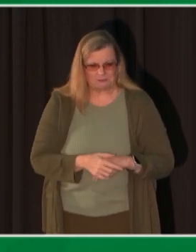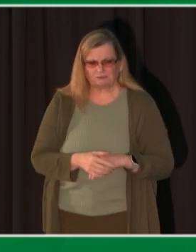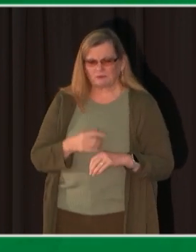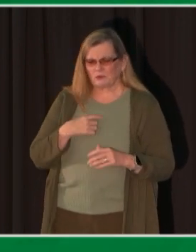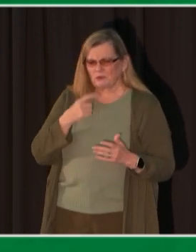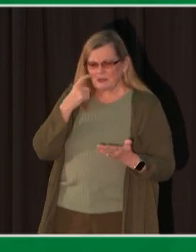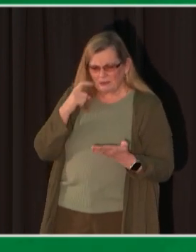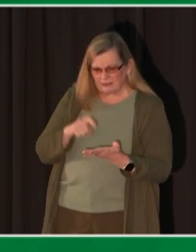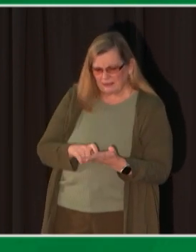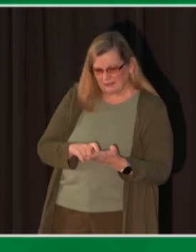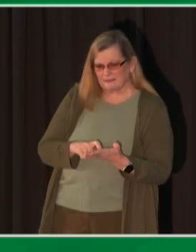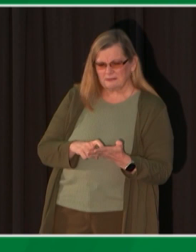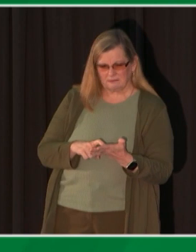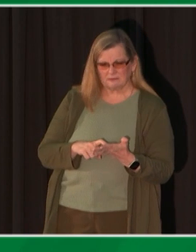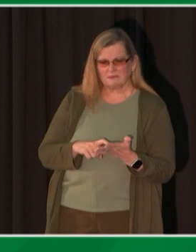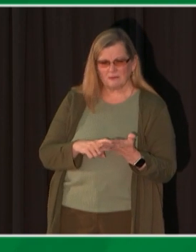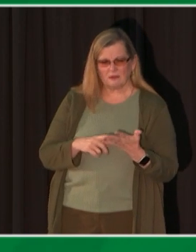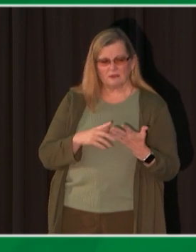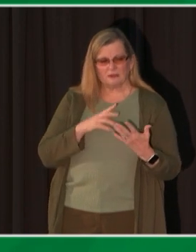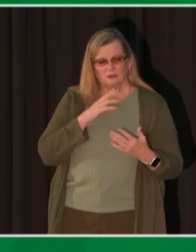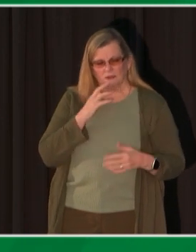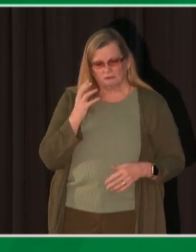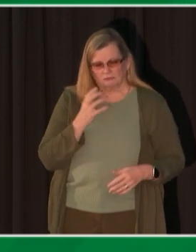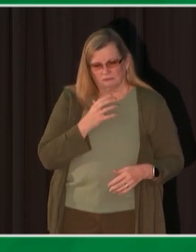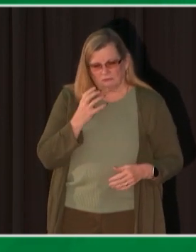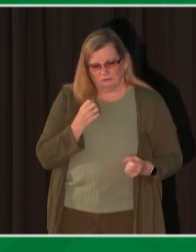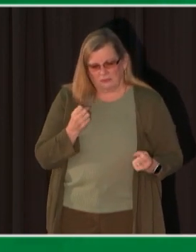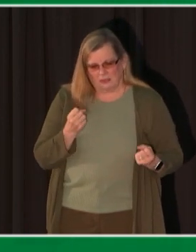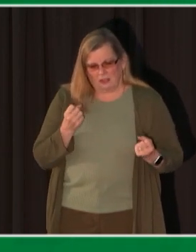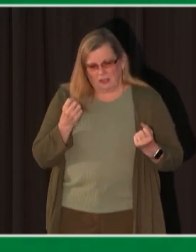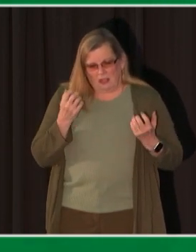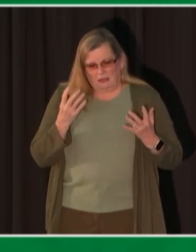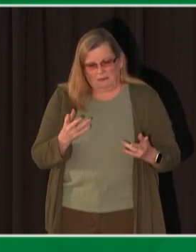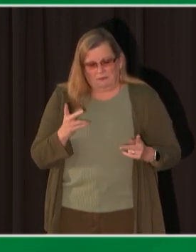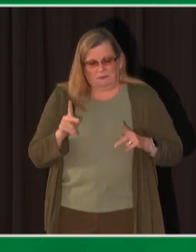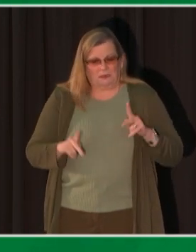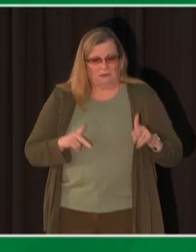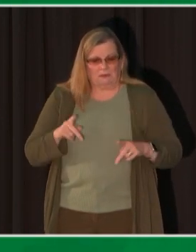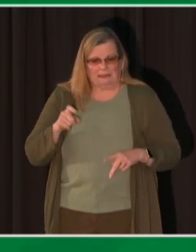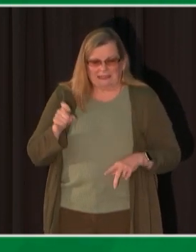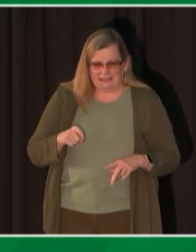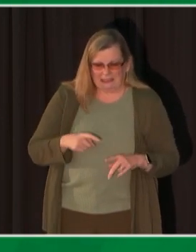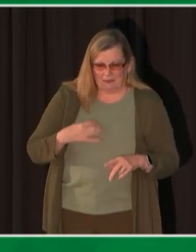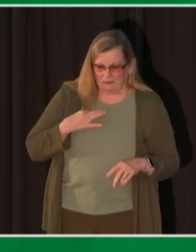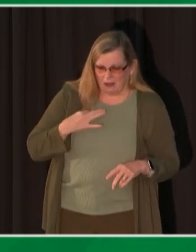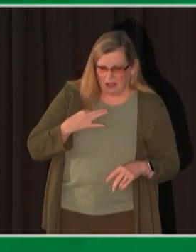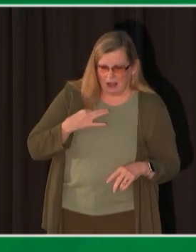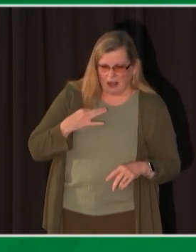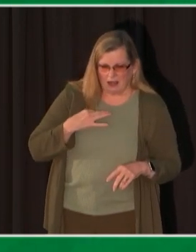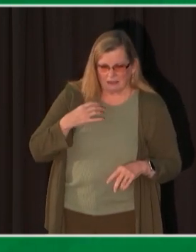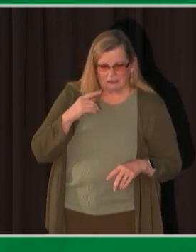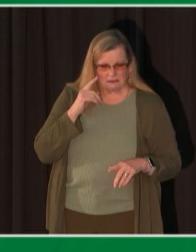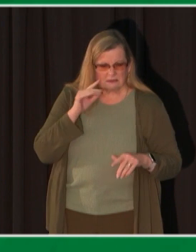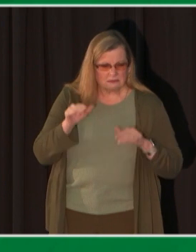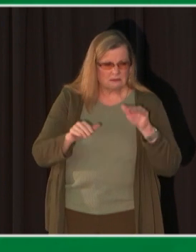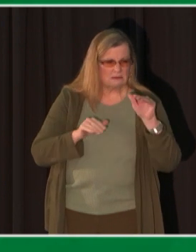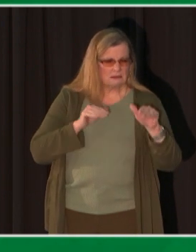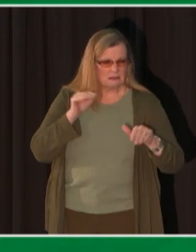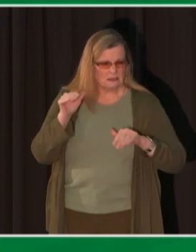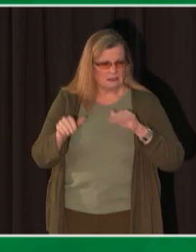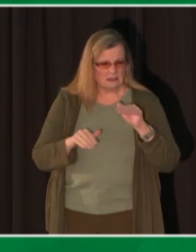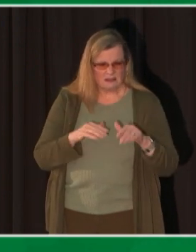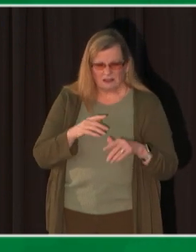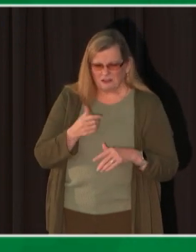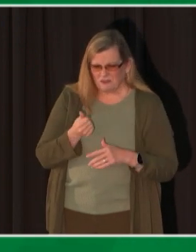given the just enormity of the number of people in need and who are applying, we've been talking for several weeks about the impact that